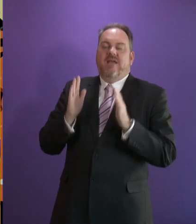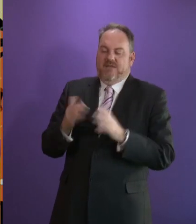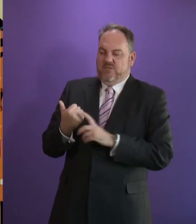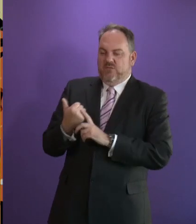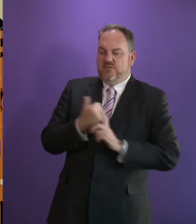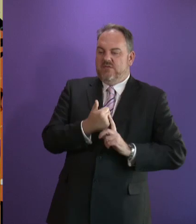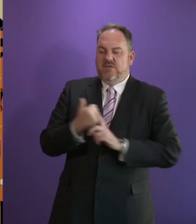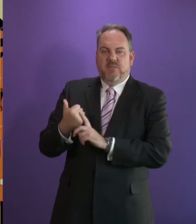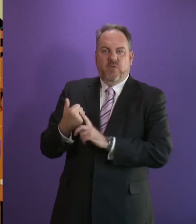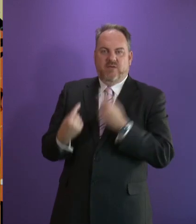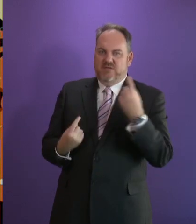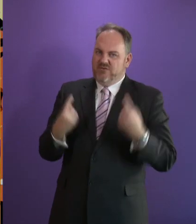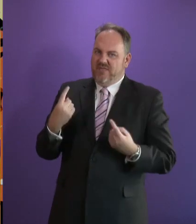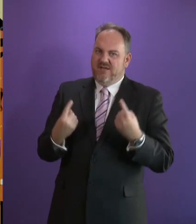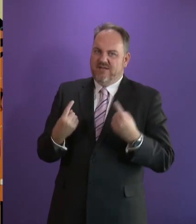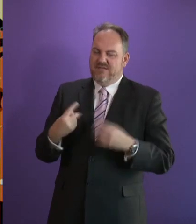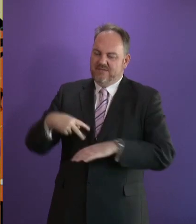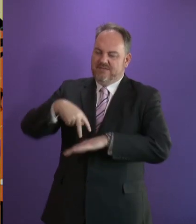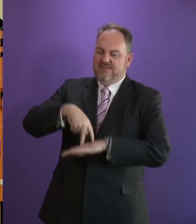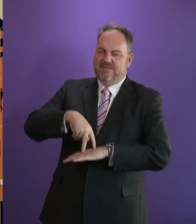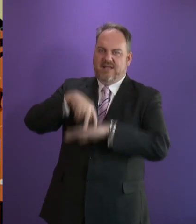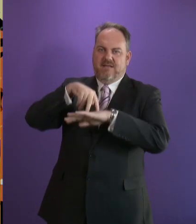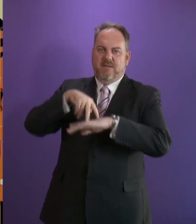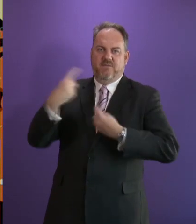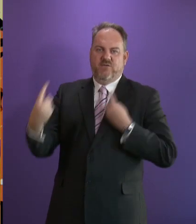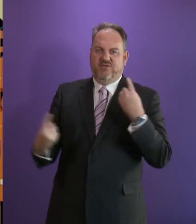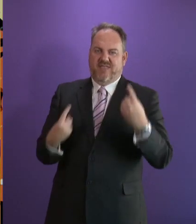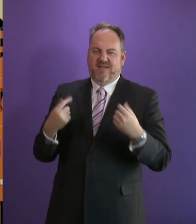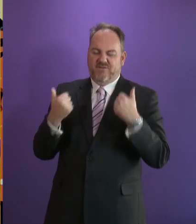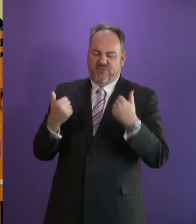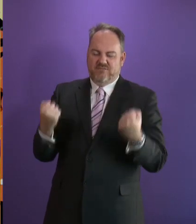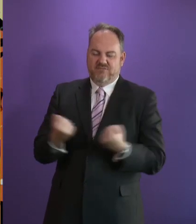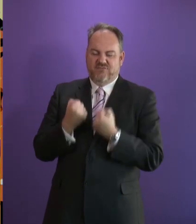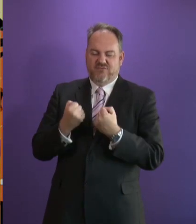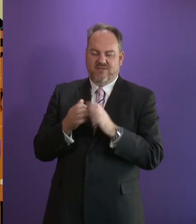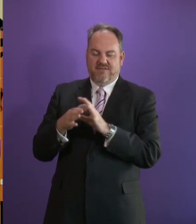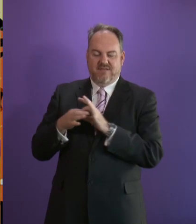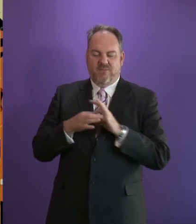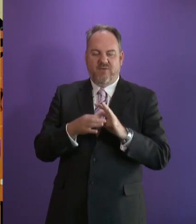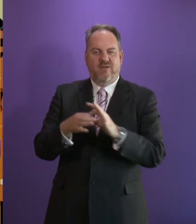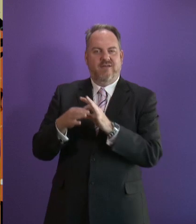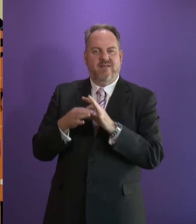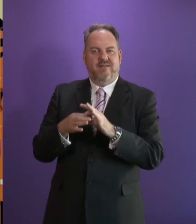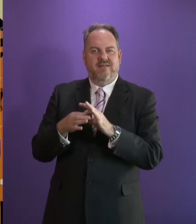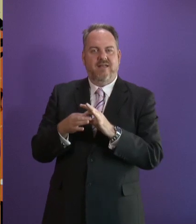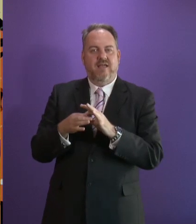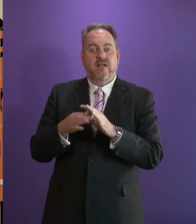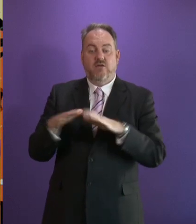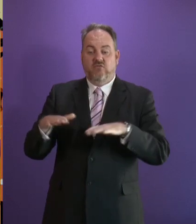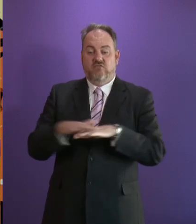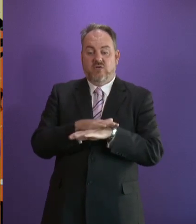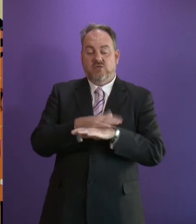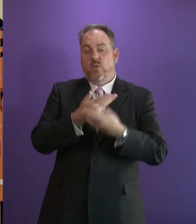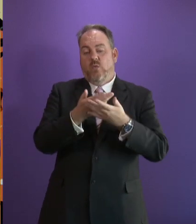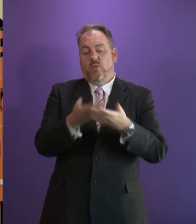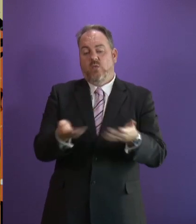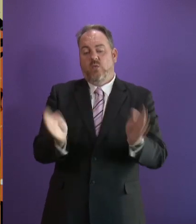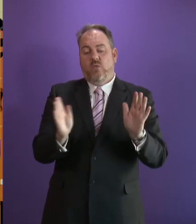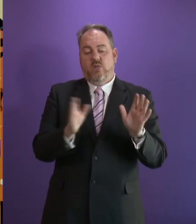kind of stand up for each other and have a good support network. And just like you mentioned, across party lines, I think it's important to kind